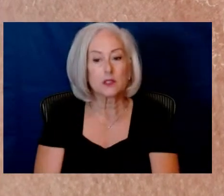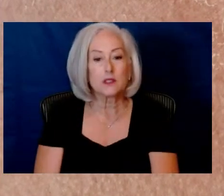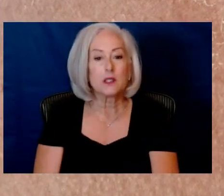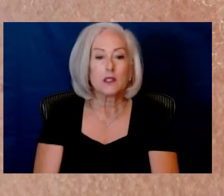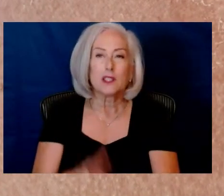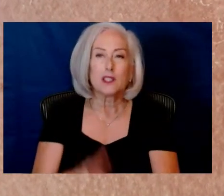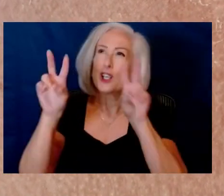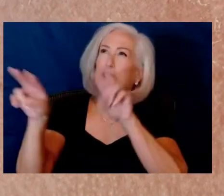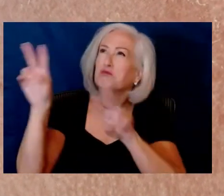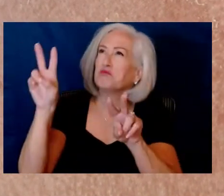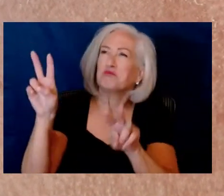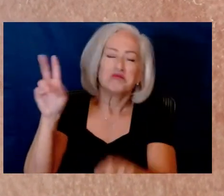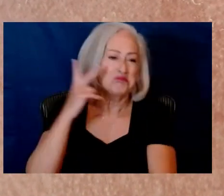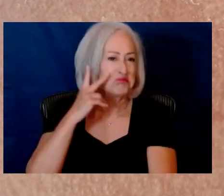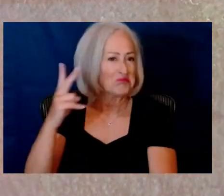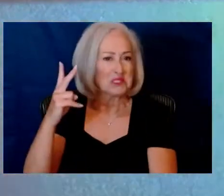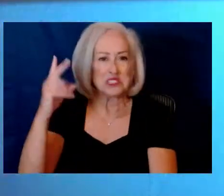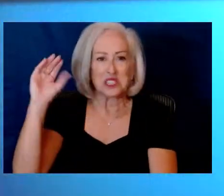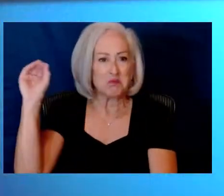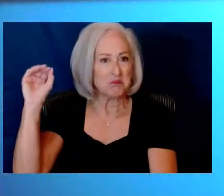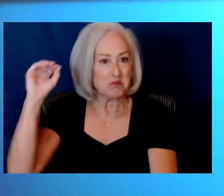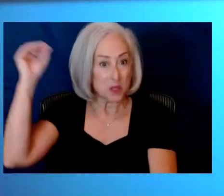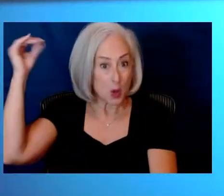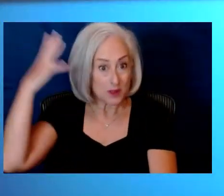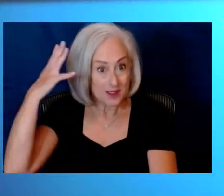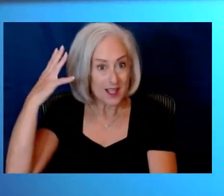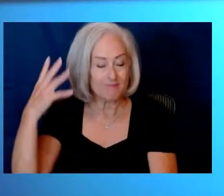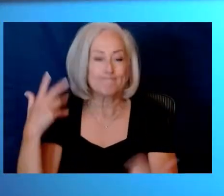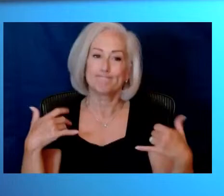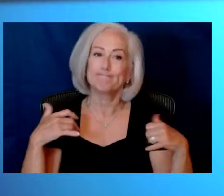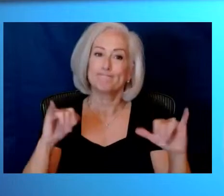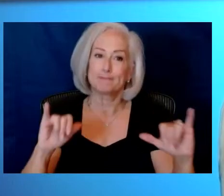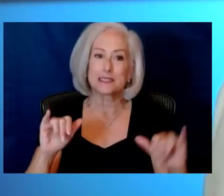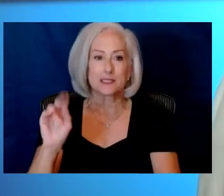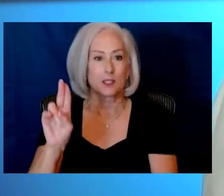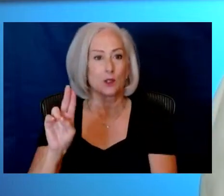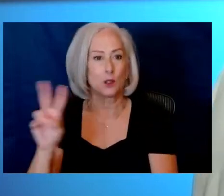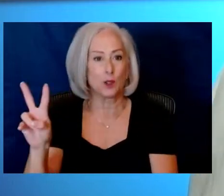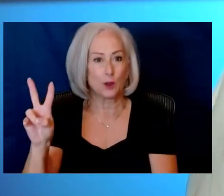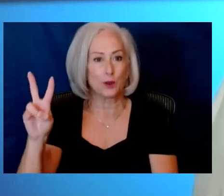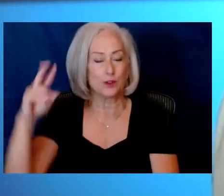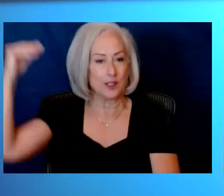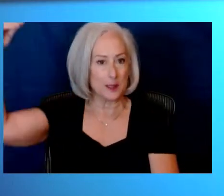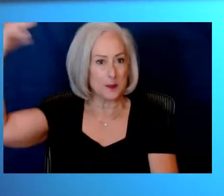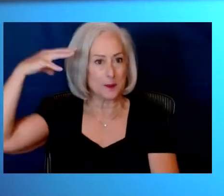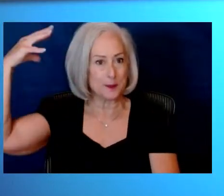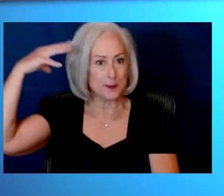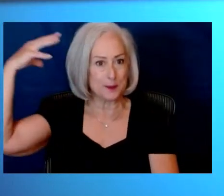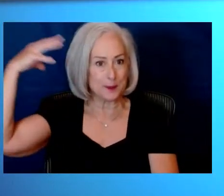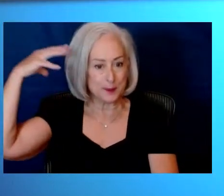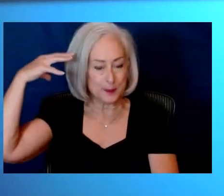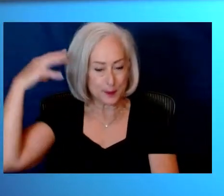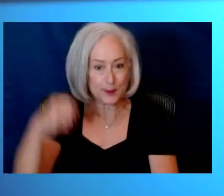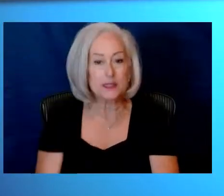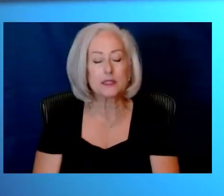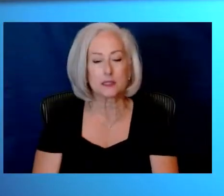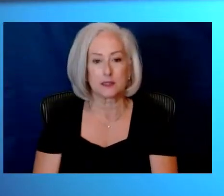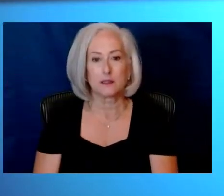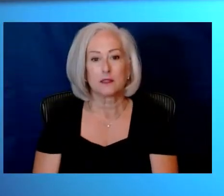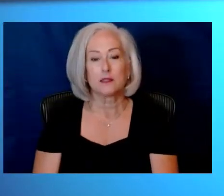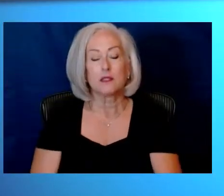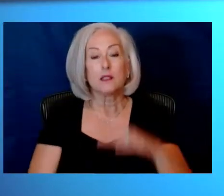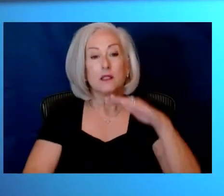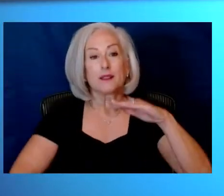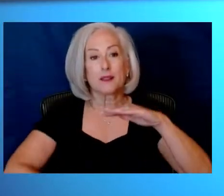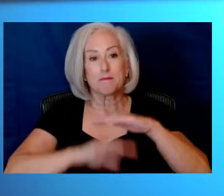through, the UV rays are definitely still passing through. Even though the maximum kind of sun rays or the